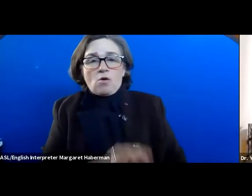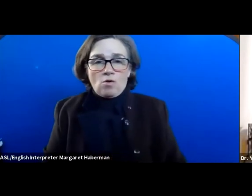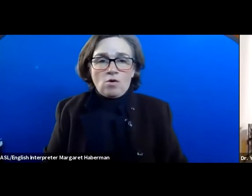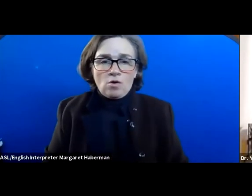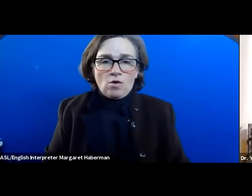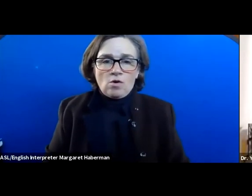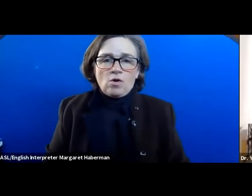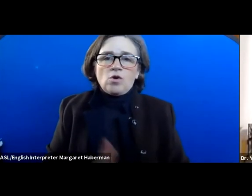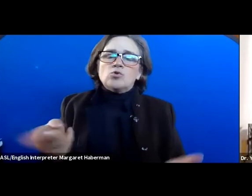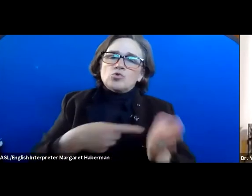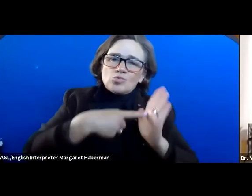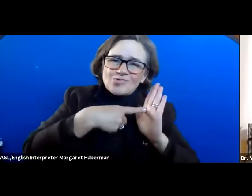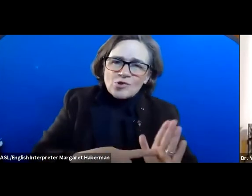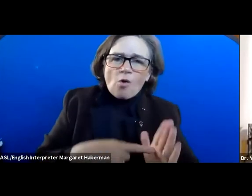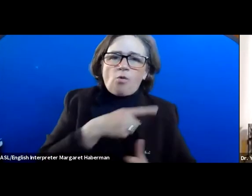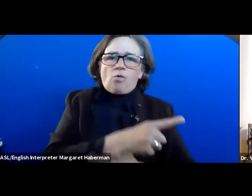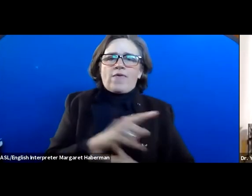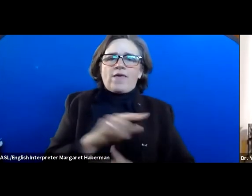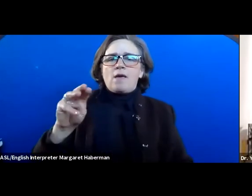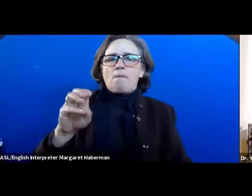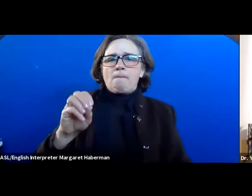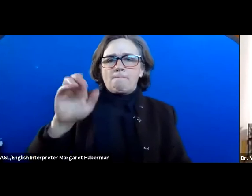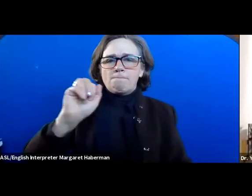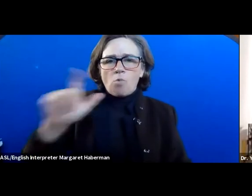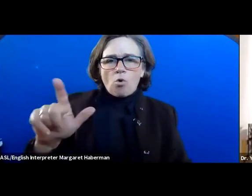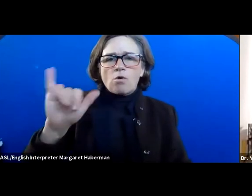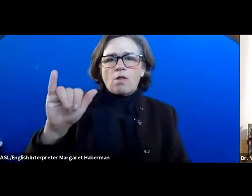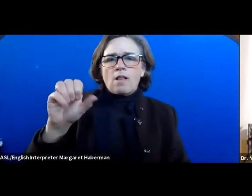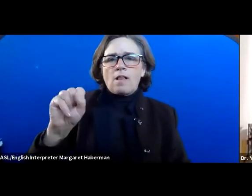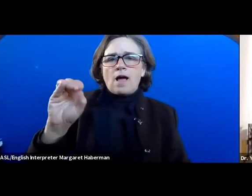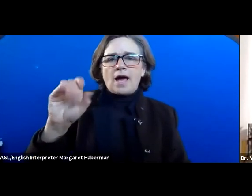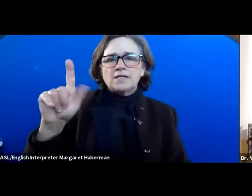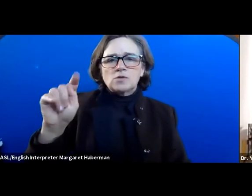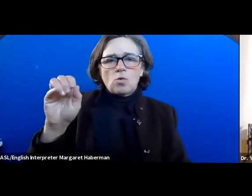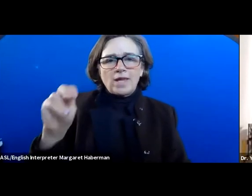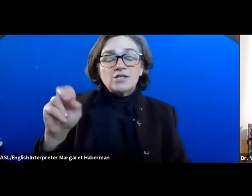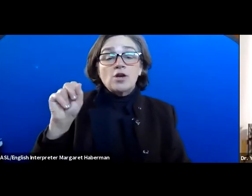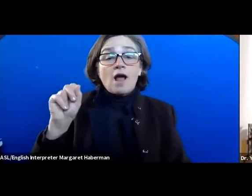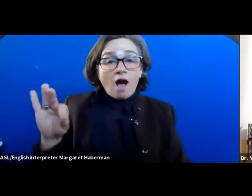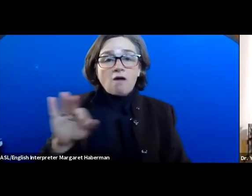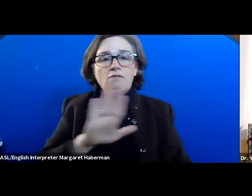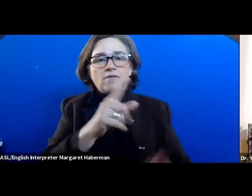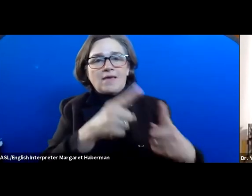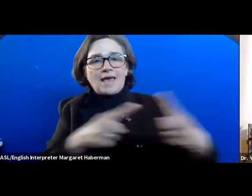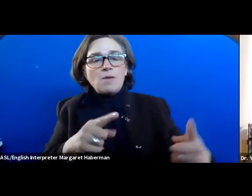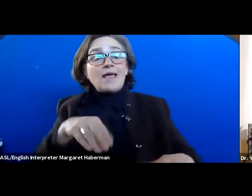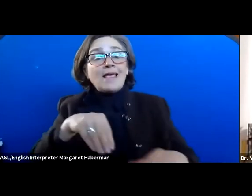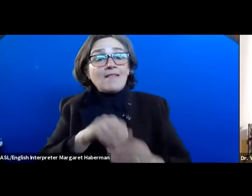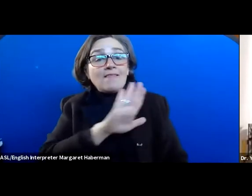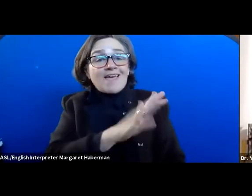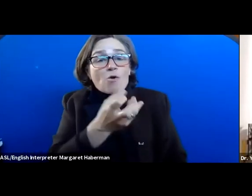the moral isolation of the adversary in its own eyes and in the eyes of the world."